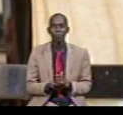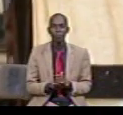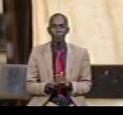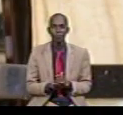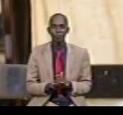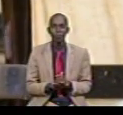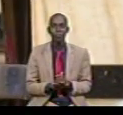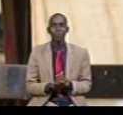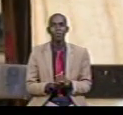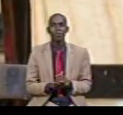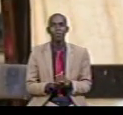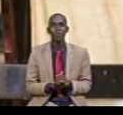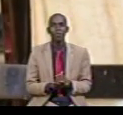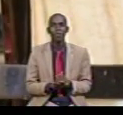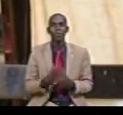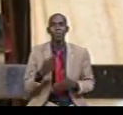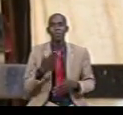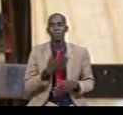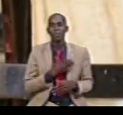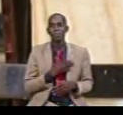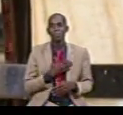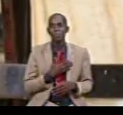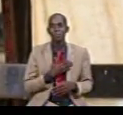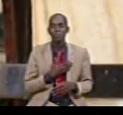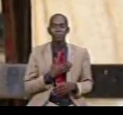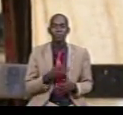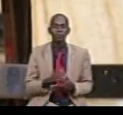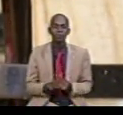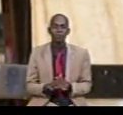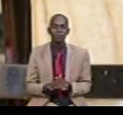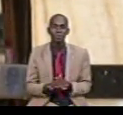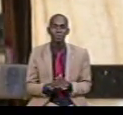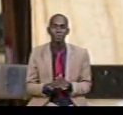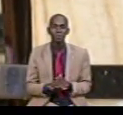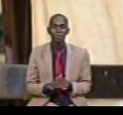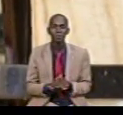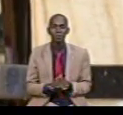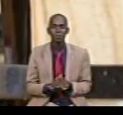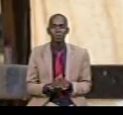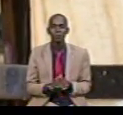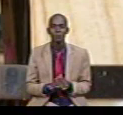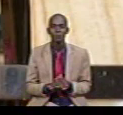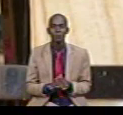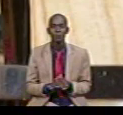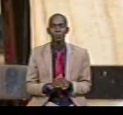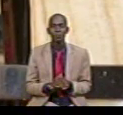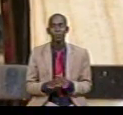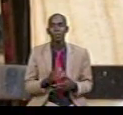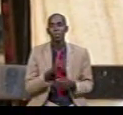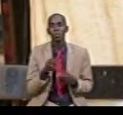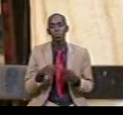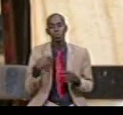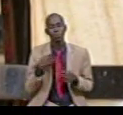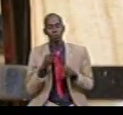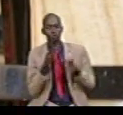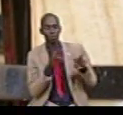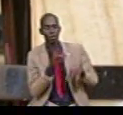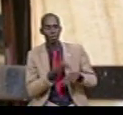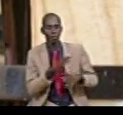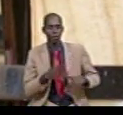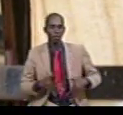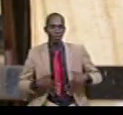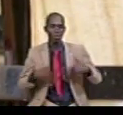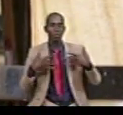Sir, for indeed the great Father and Shepherd of the flock of Christ, when you look at your life, Many